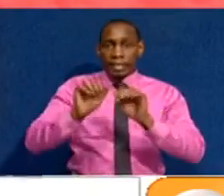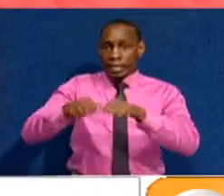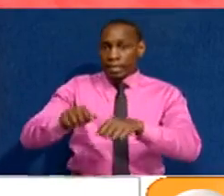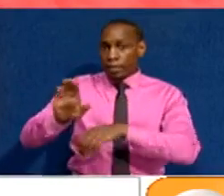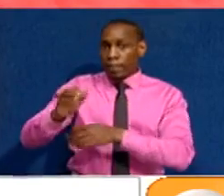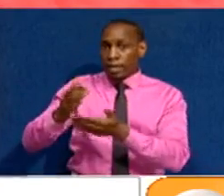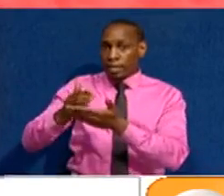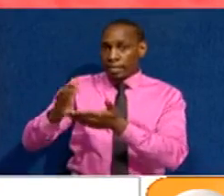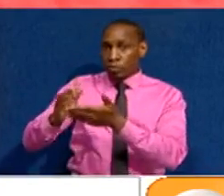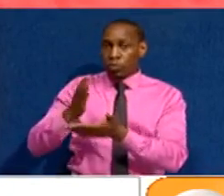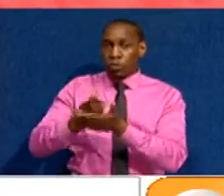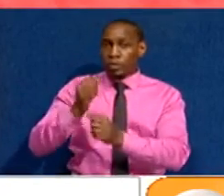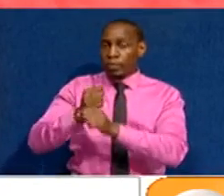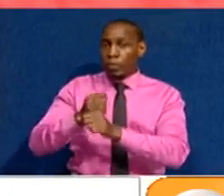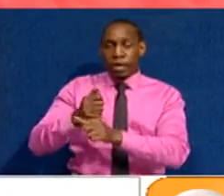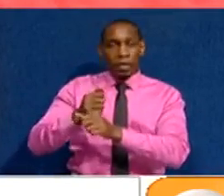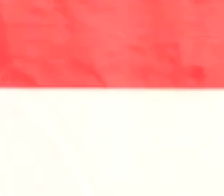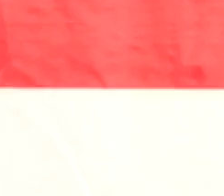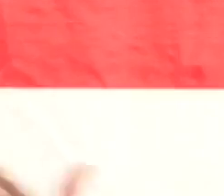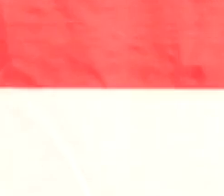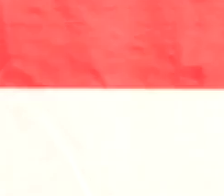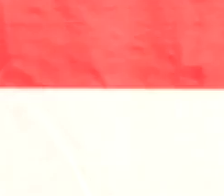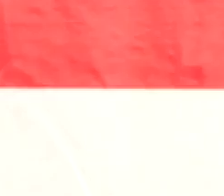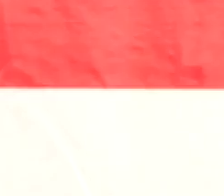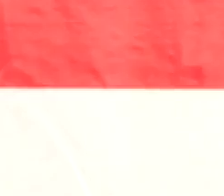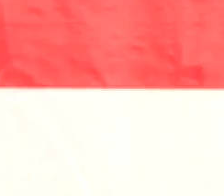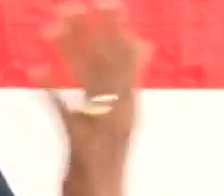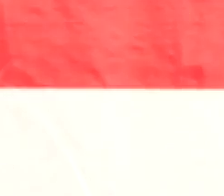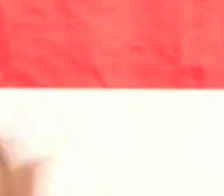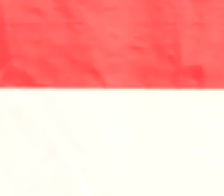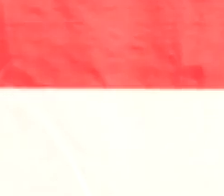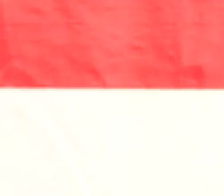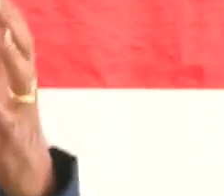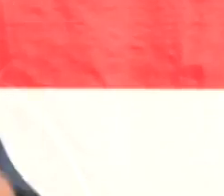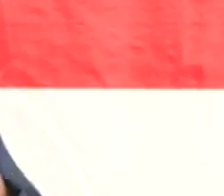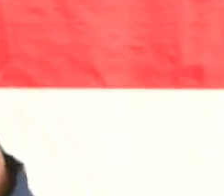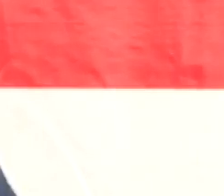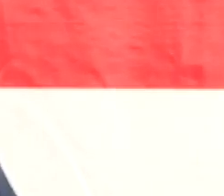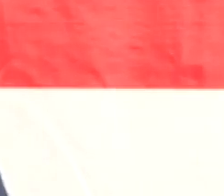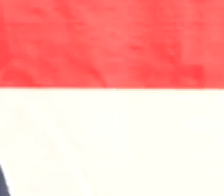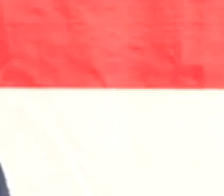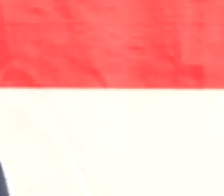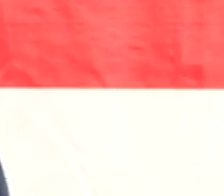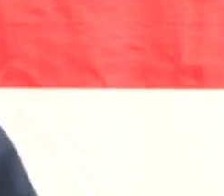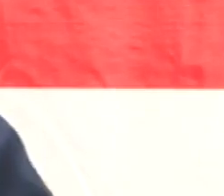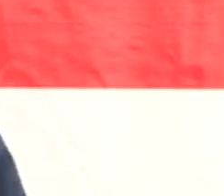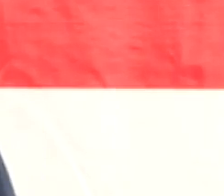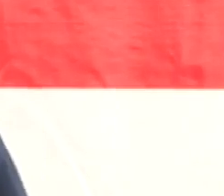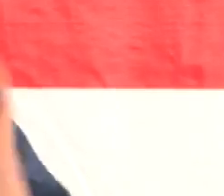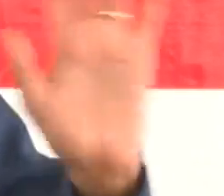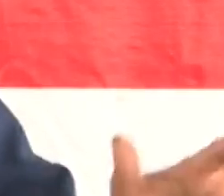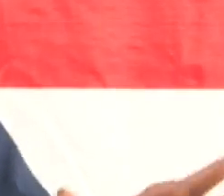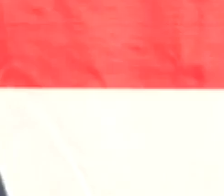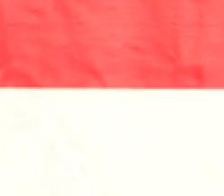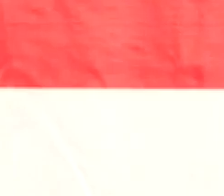enable these SACCOs that have done so much work to transport us all these years to also enjoy the cake as the